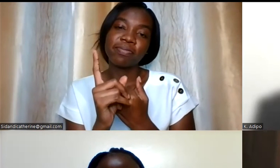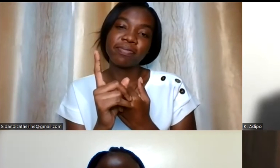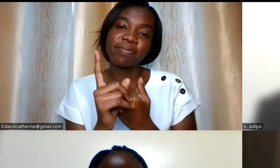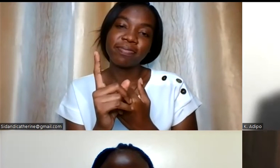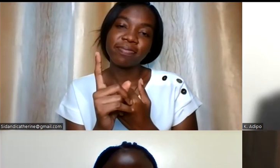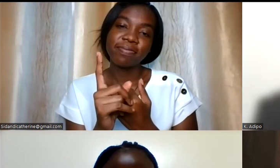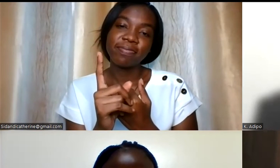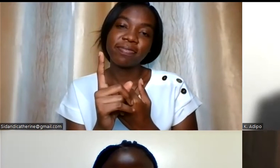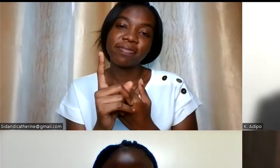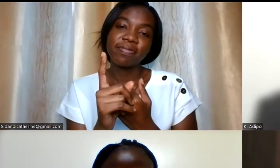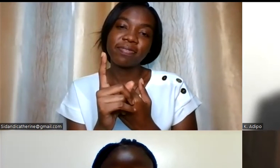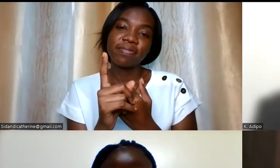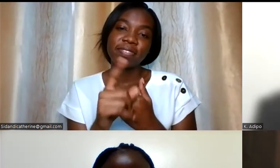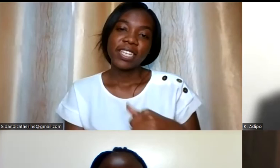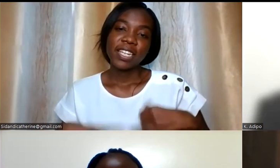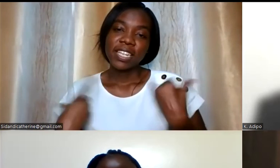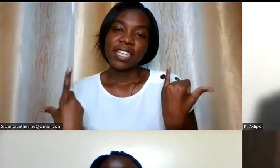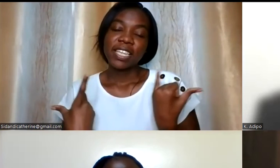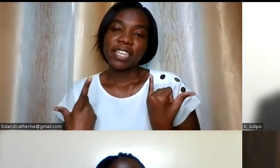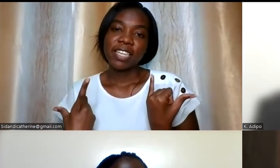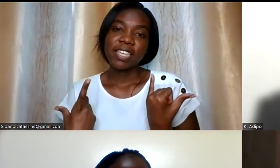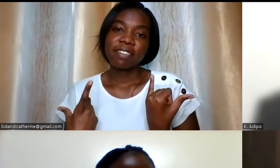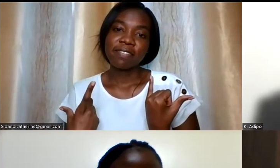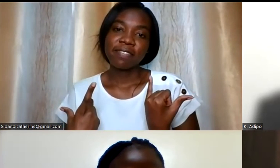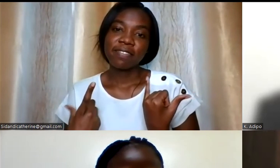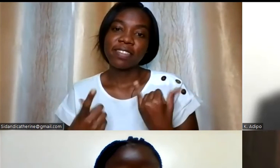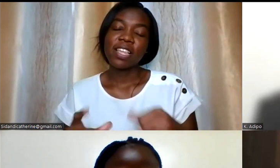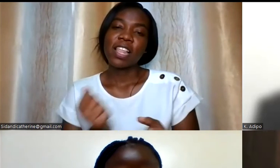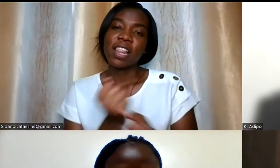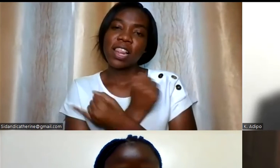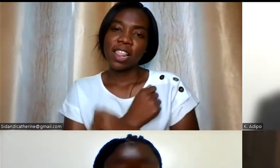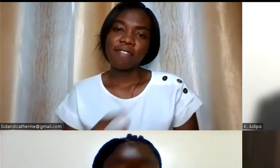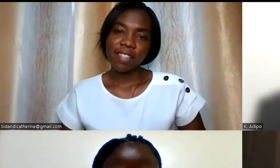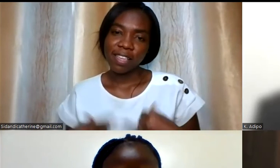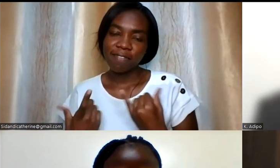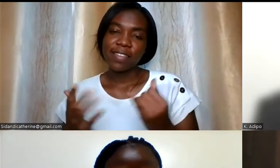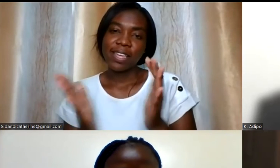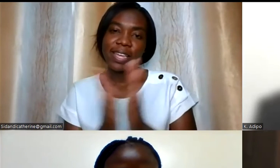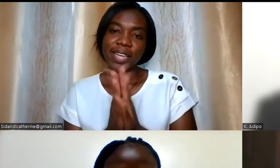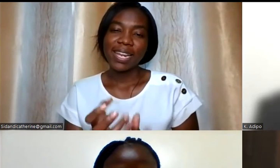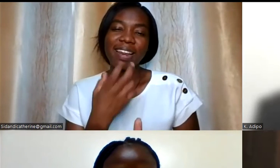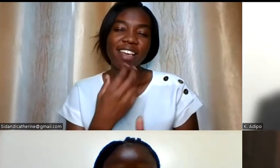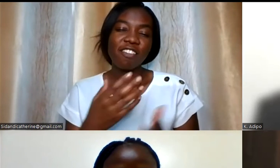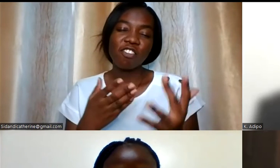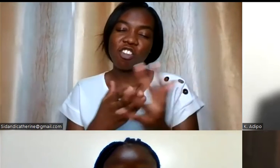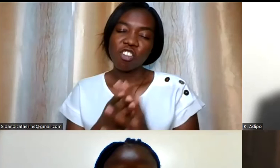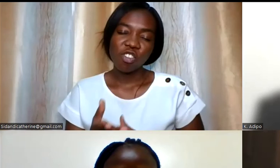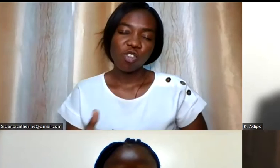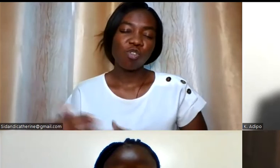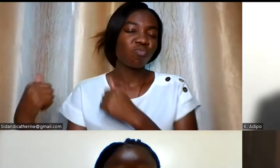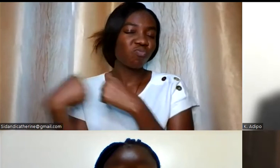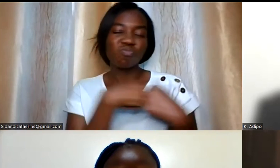Live your life, love your life, and laugh through the storms of